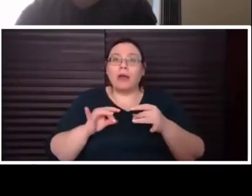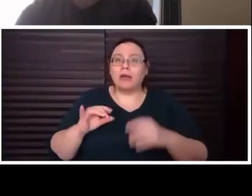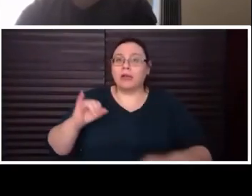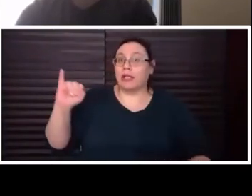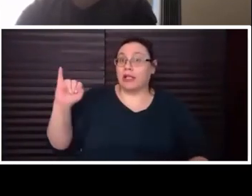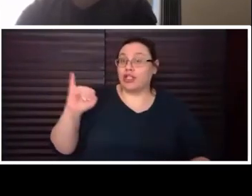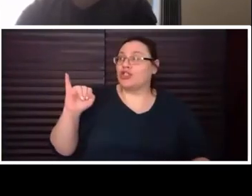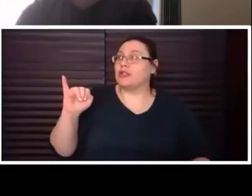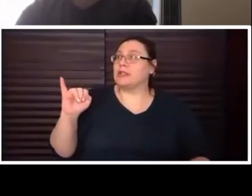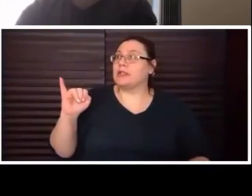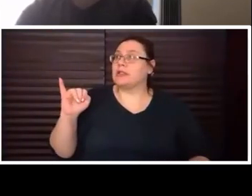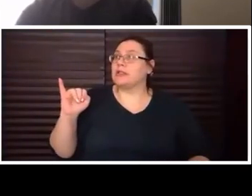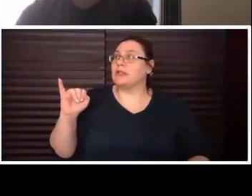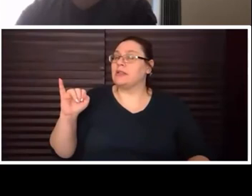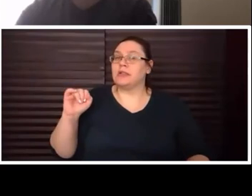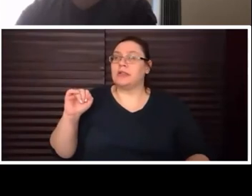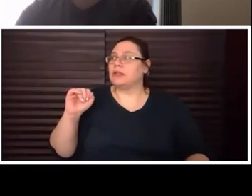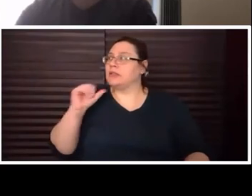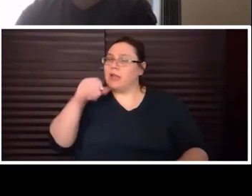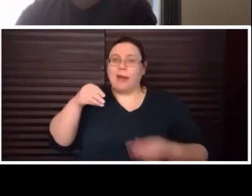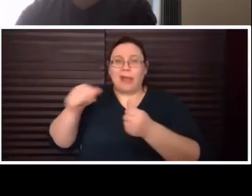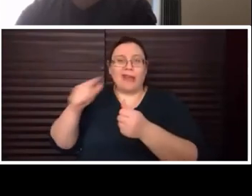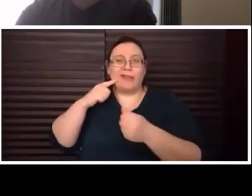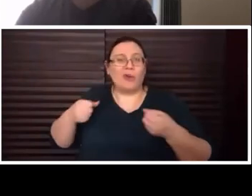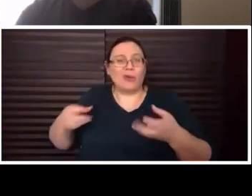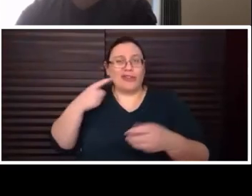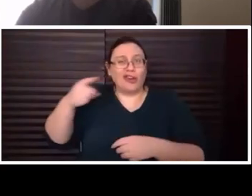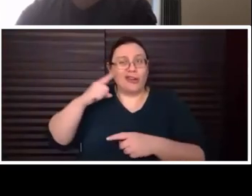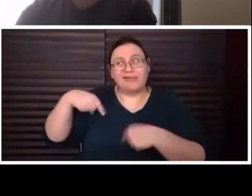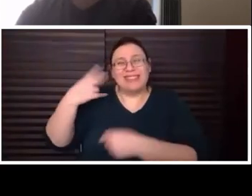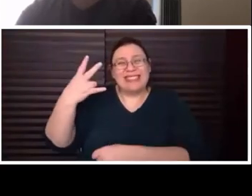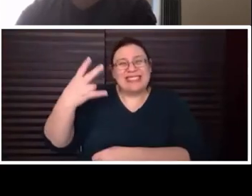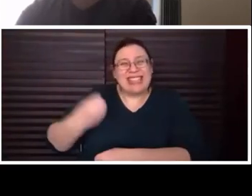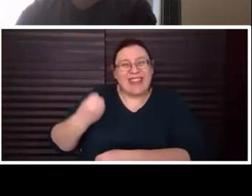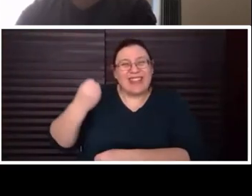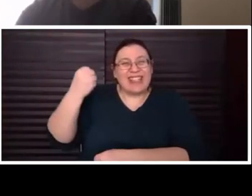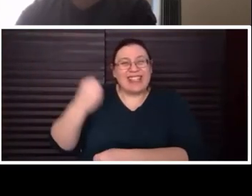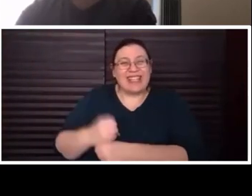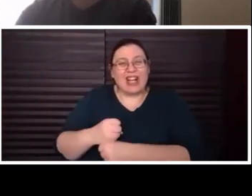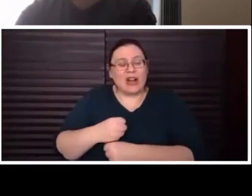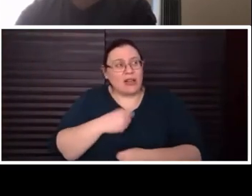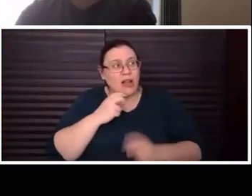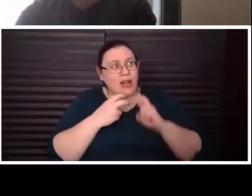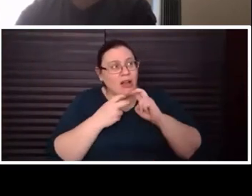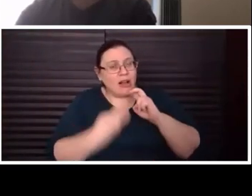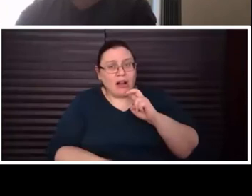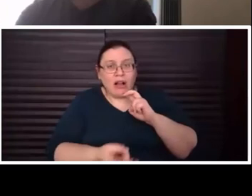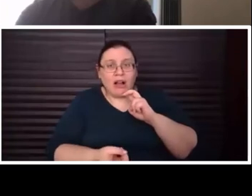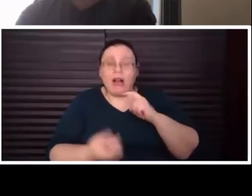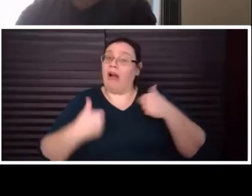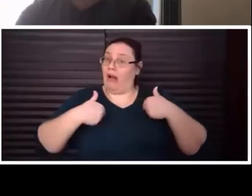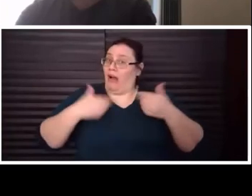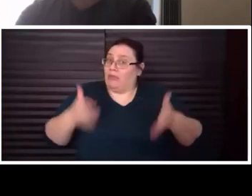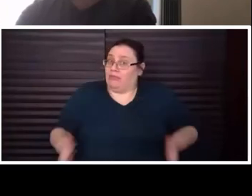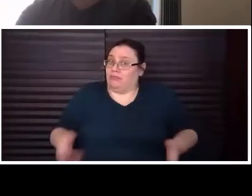not covered a wheelchair for her in over 7 years just shocked me. Because even though I'm someone with a disability